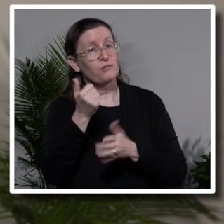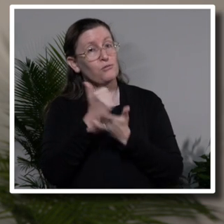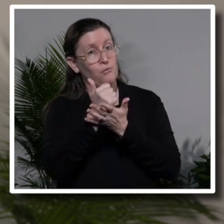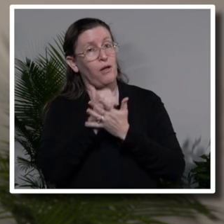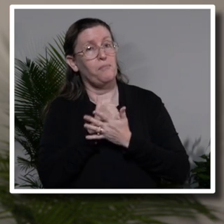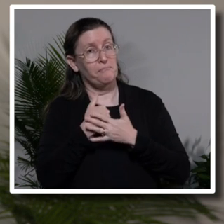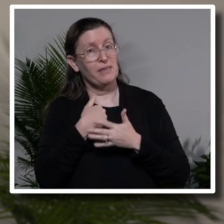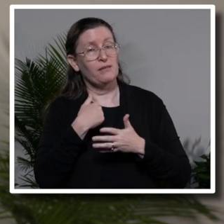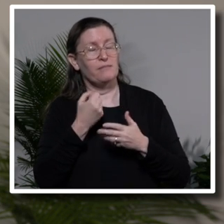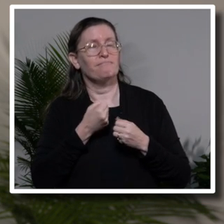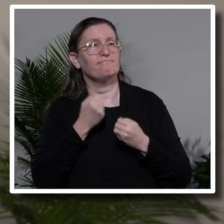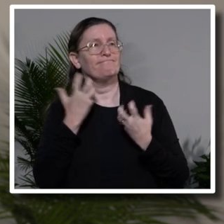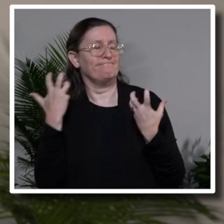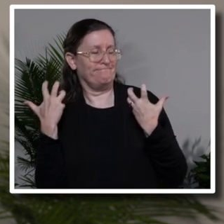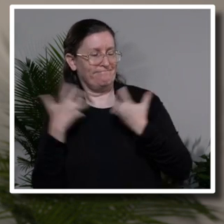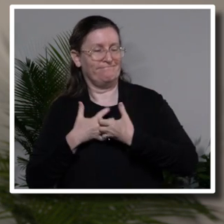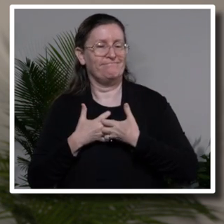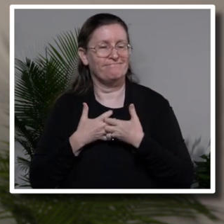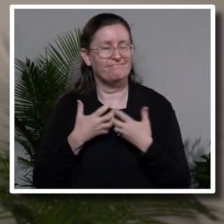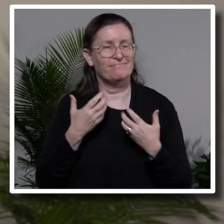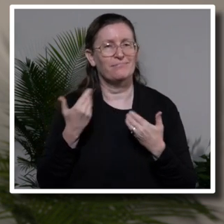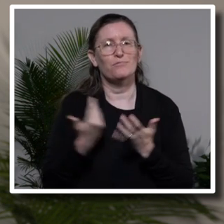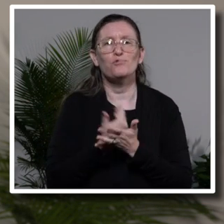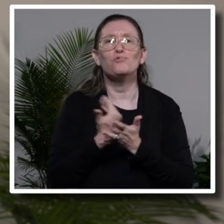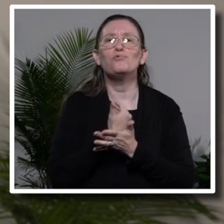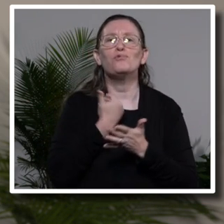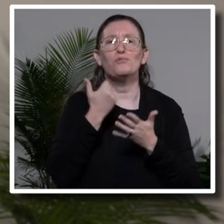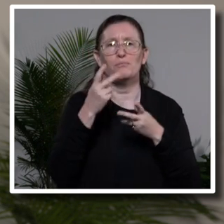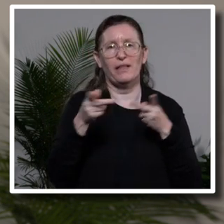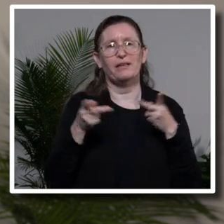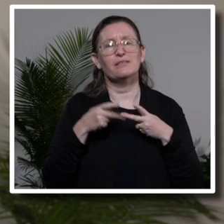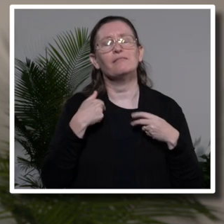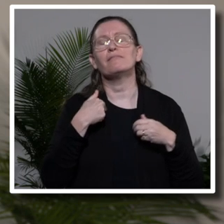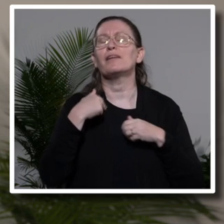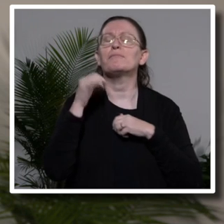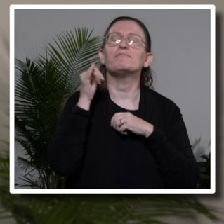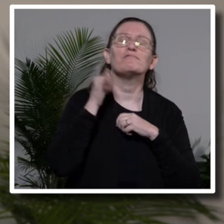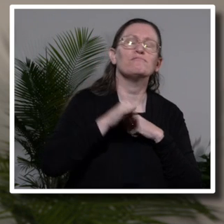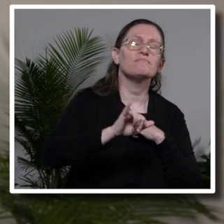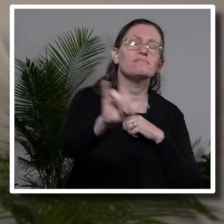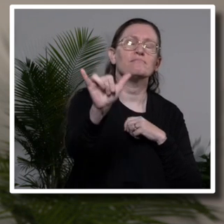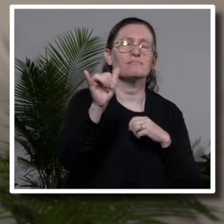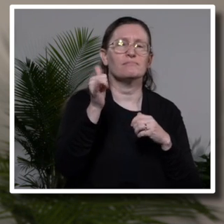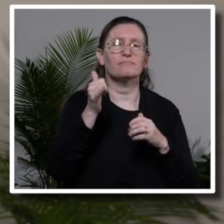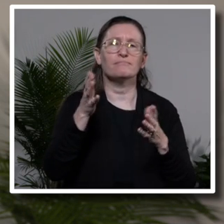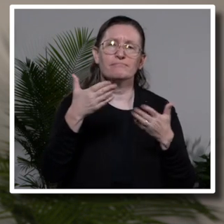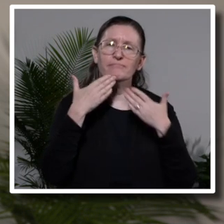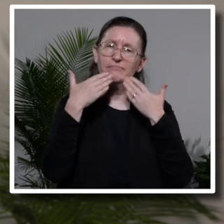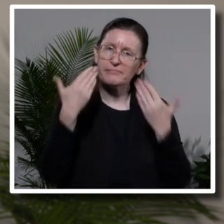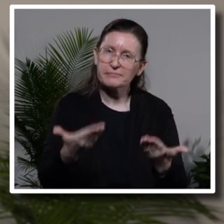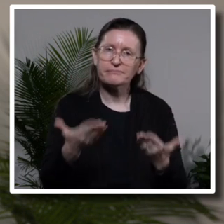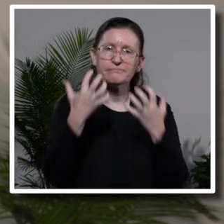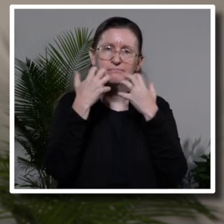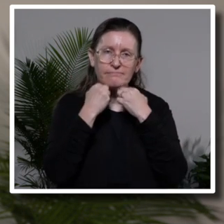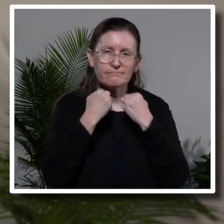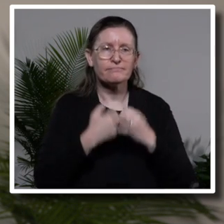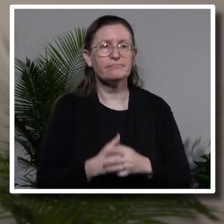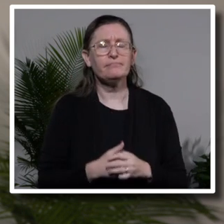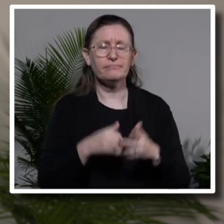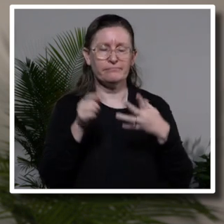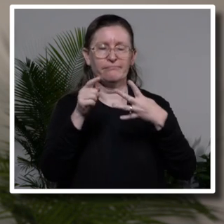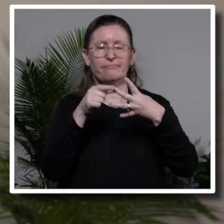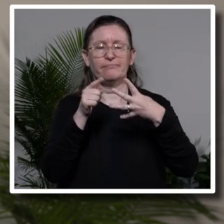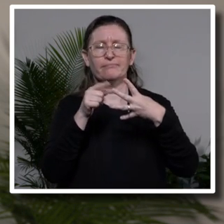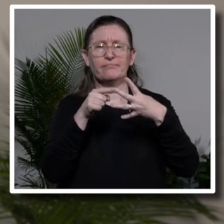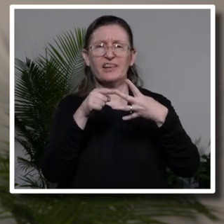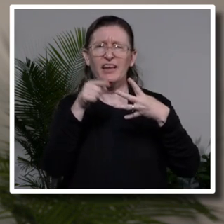me warm up to a new place. And for that, I am forever grateful to you. Question two, class of 2020,